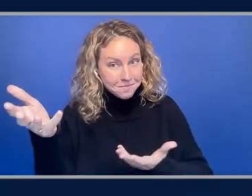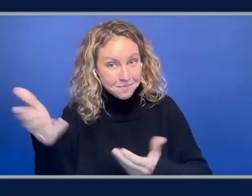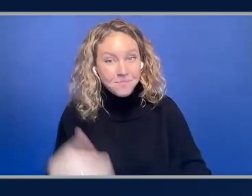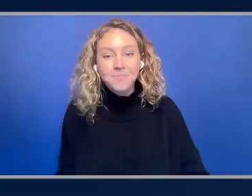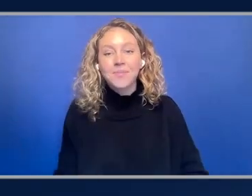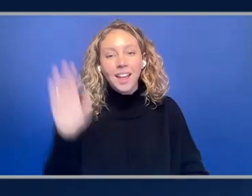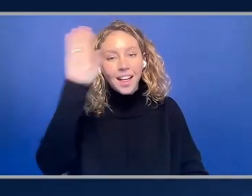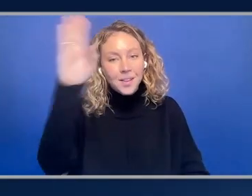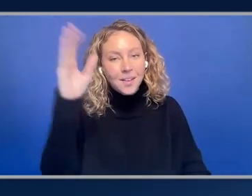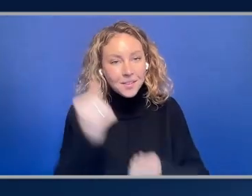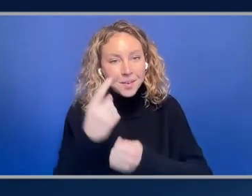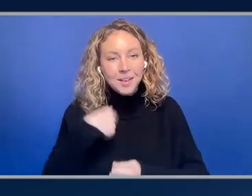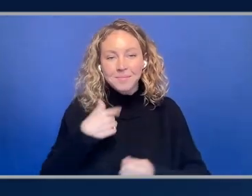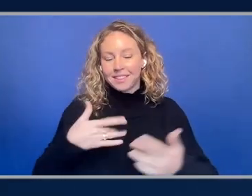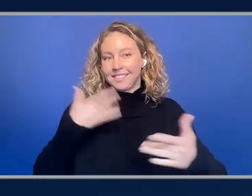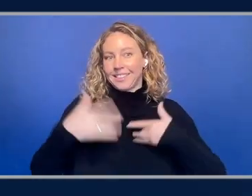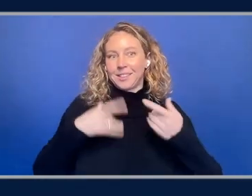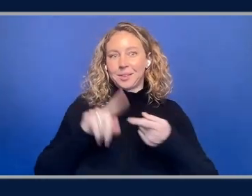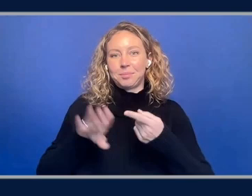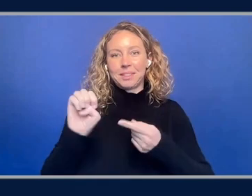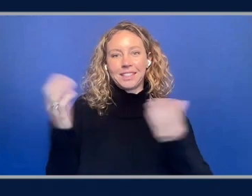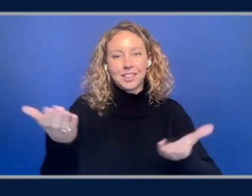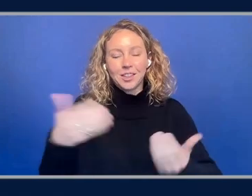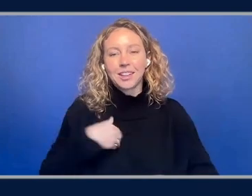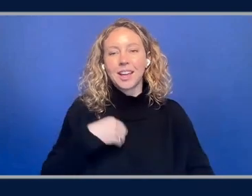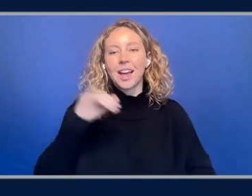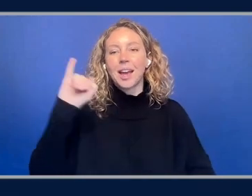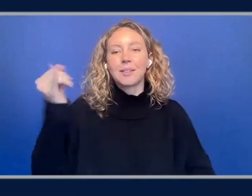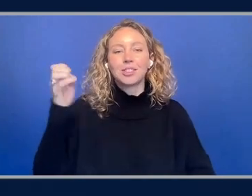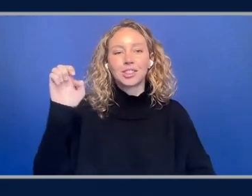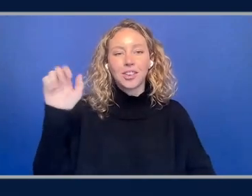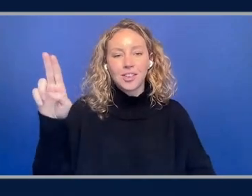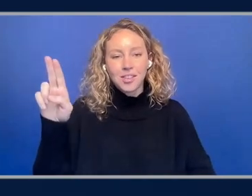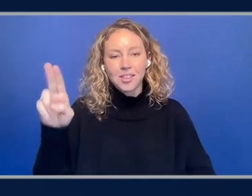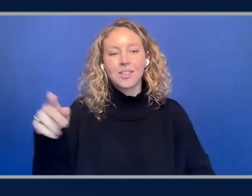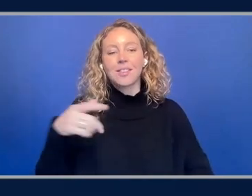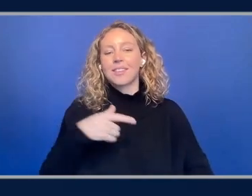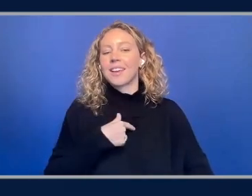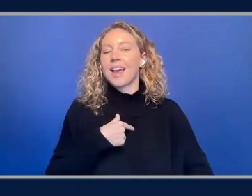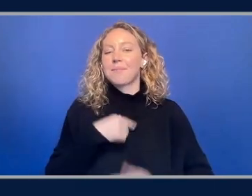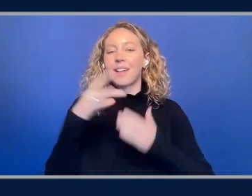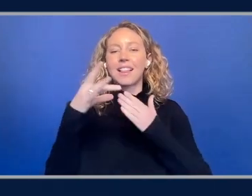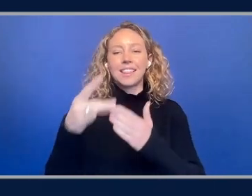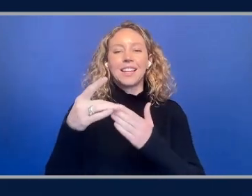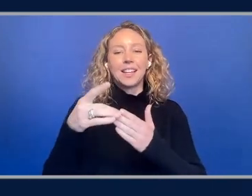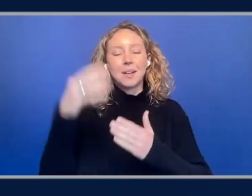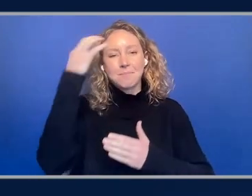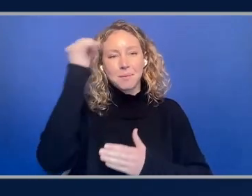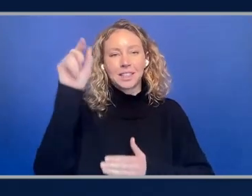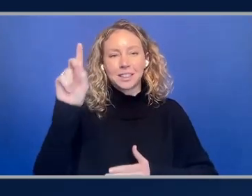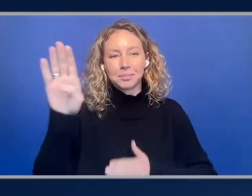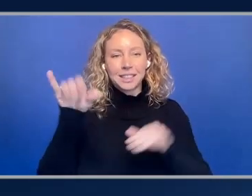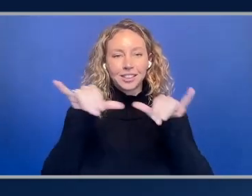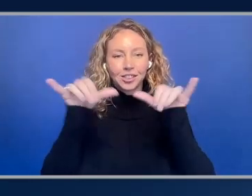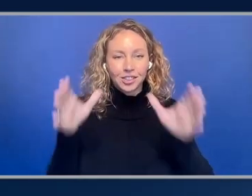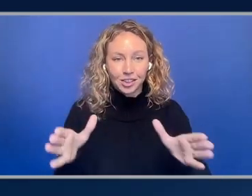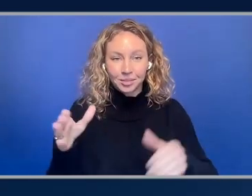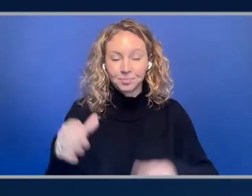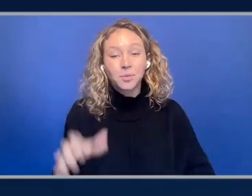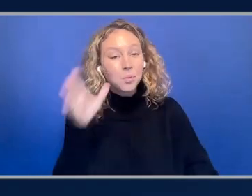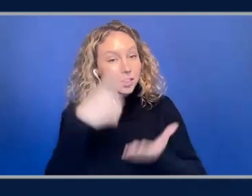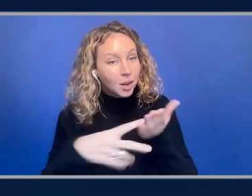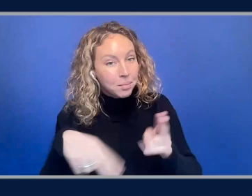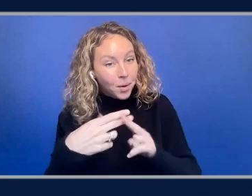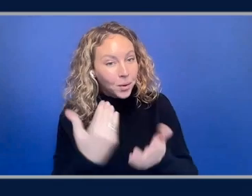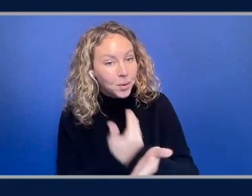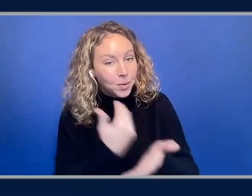super happy to be here. My name is Jean, lead engineering for MemoryDB. Yeah, Fantastic. and today we're going to talk about your new launch that just went